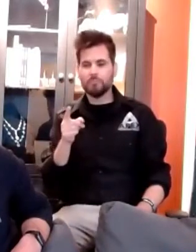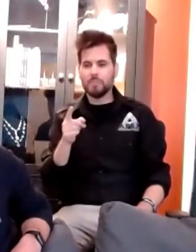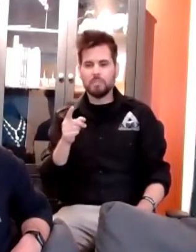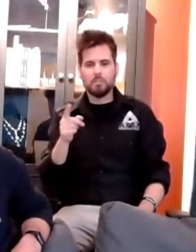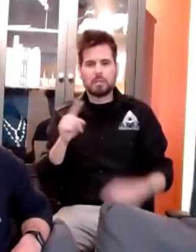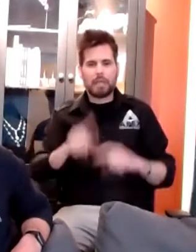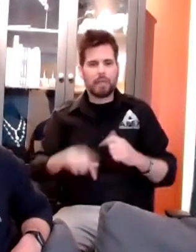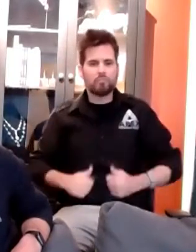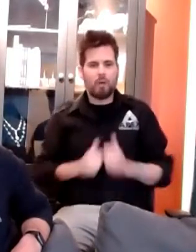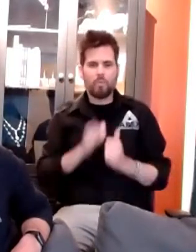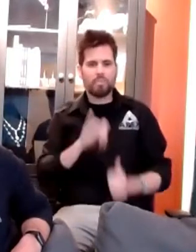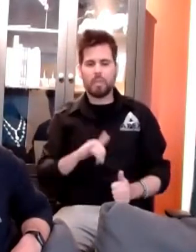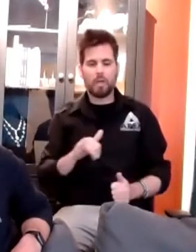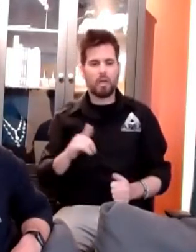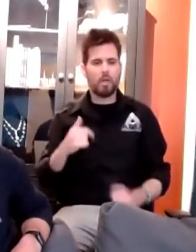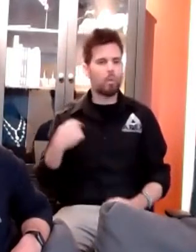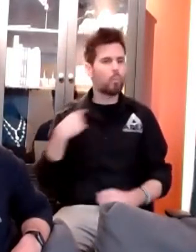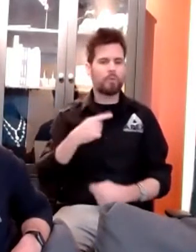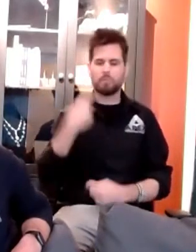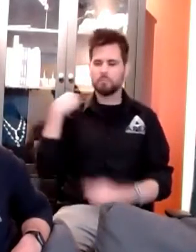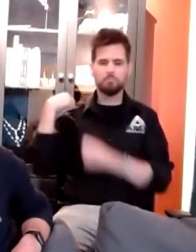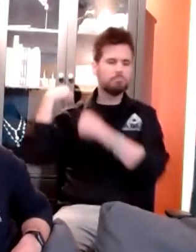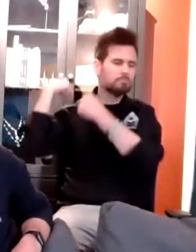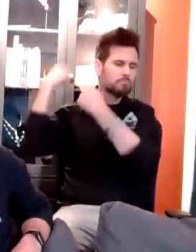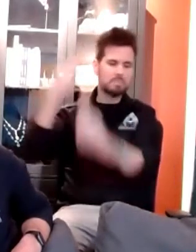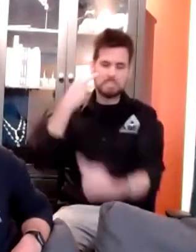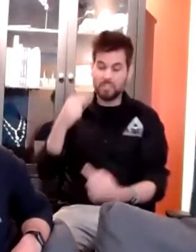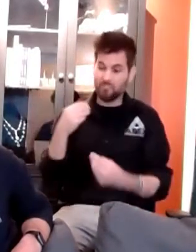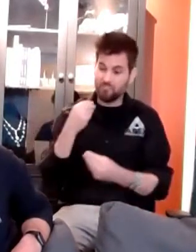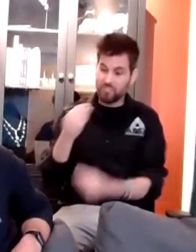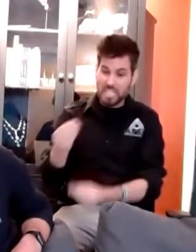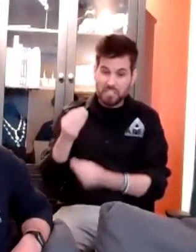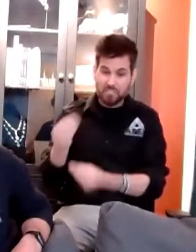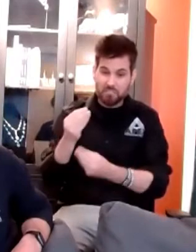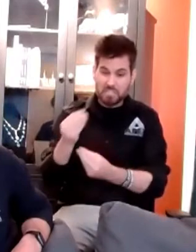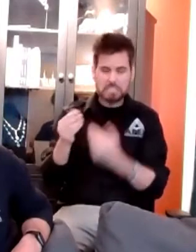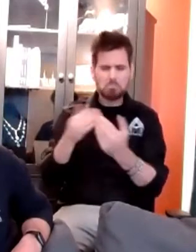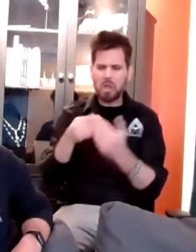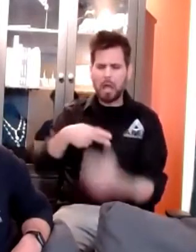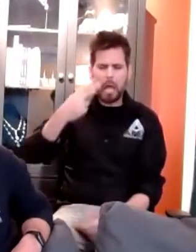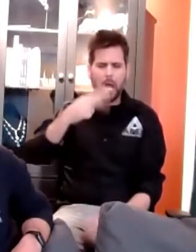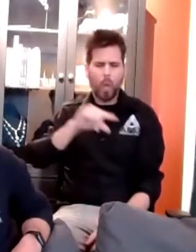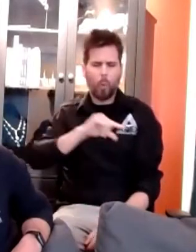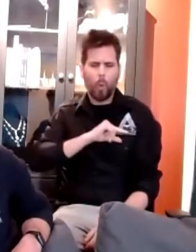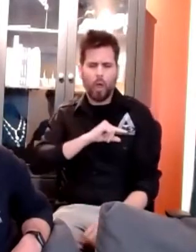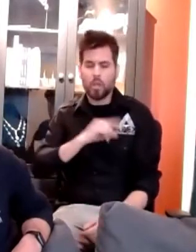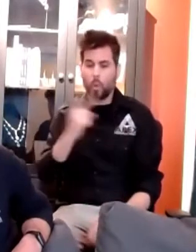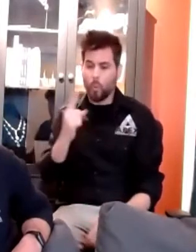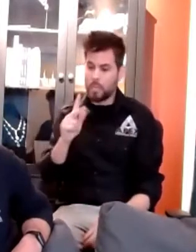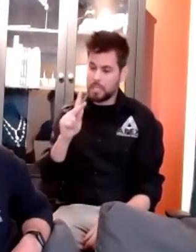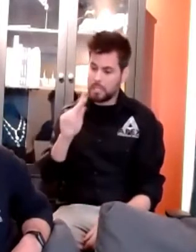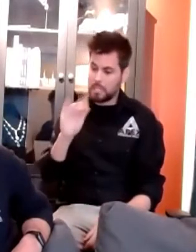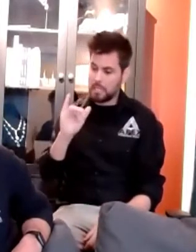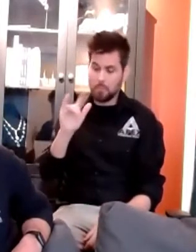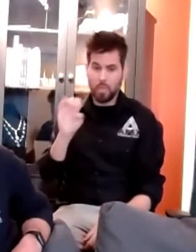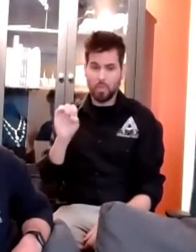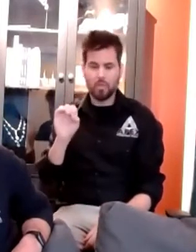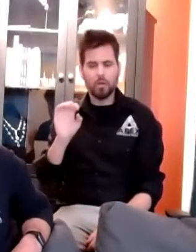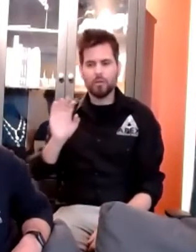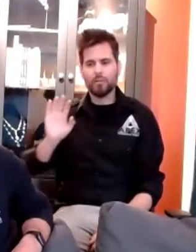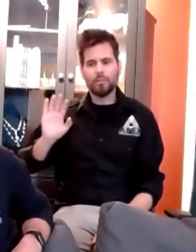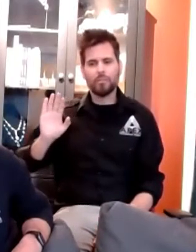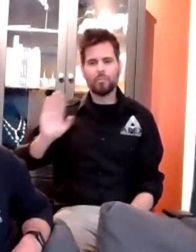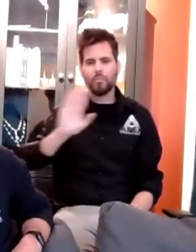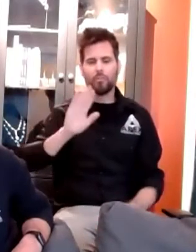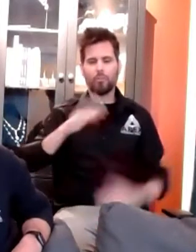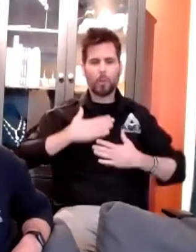their body condition. All of those things really start showing if they're just on kibble. Whereas when we have low content wolf dogs, it's really